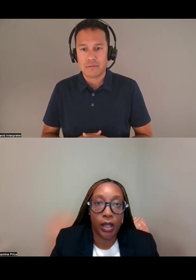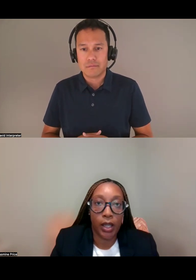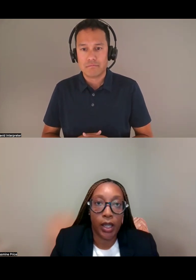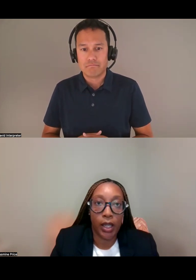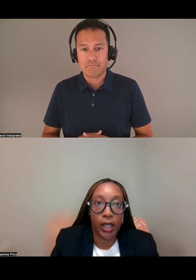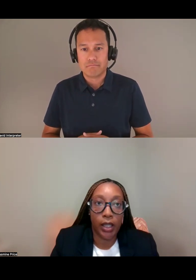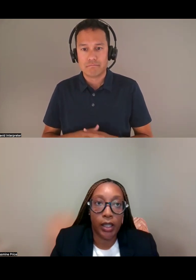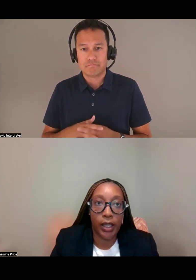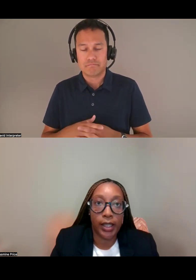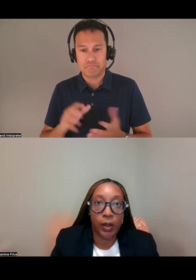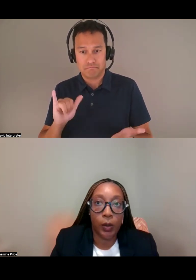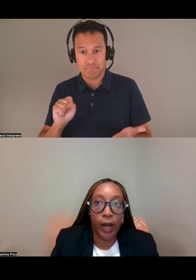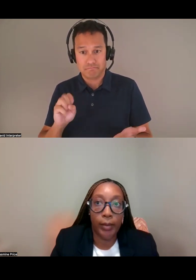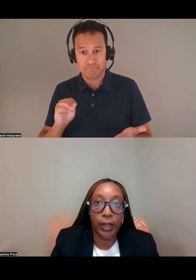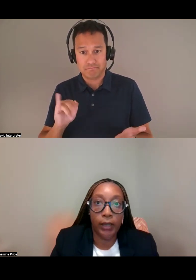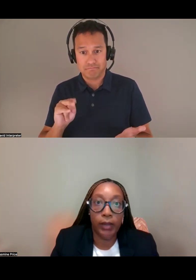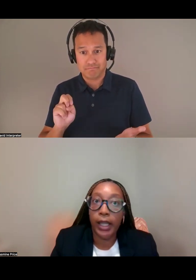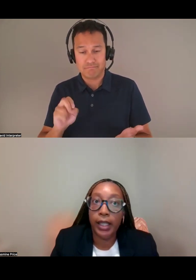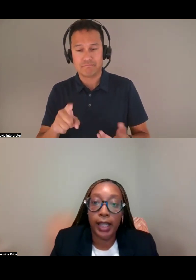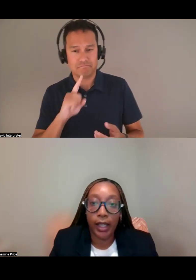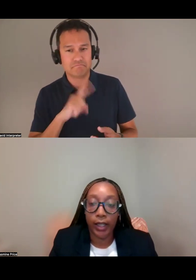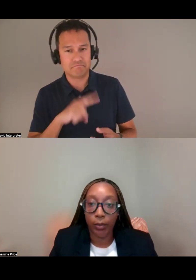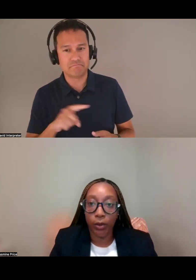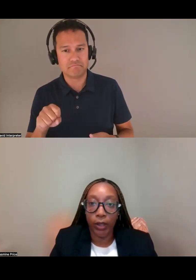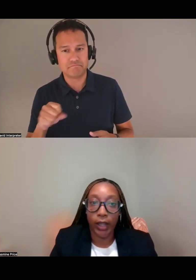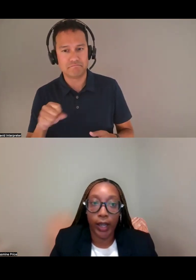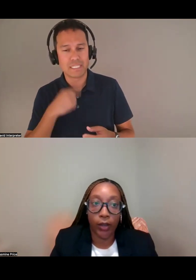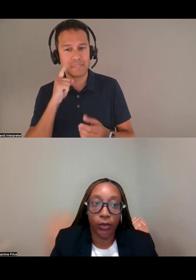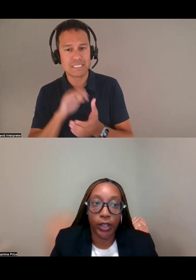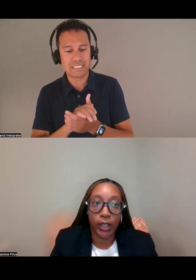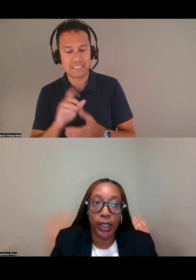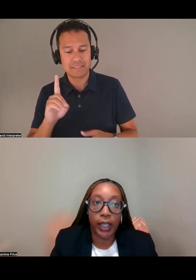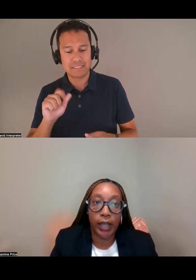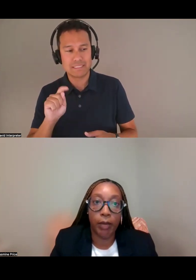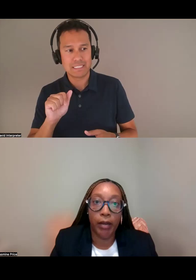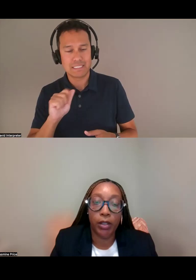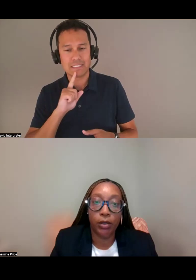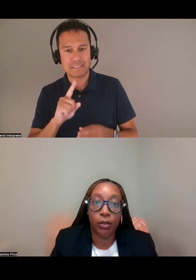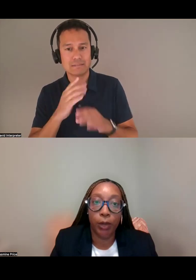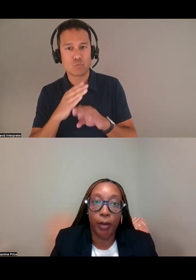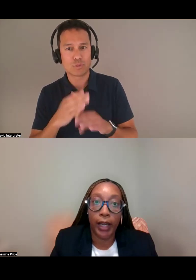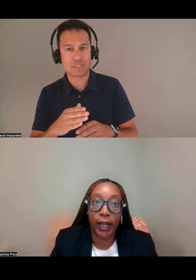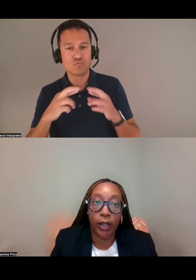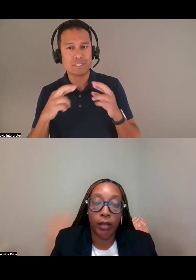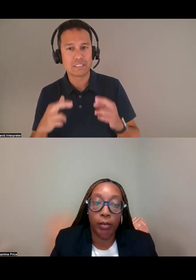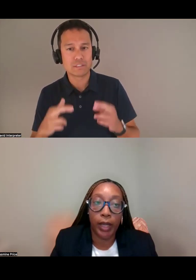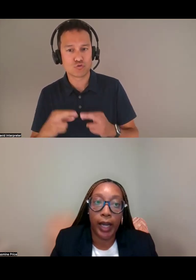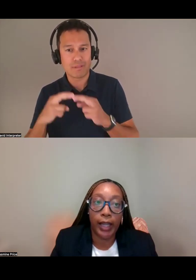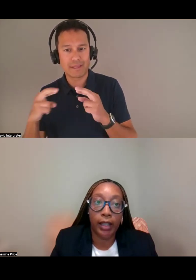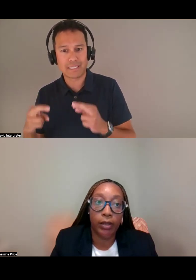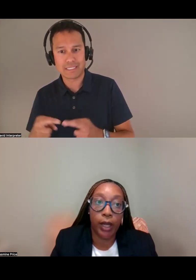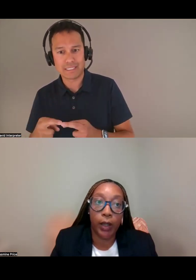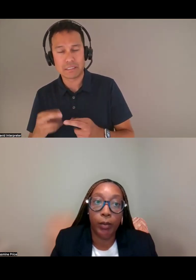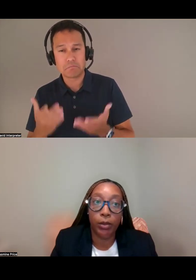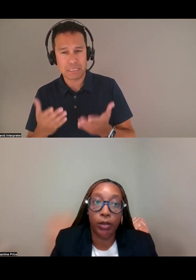Yasmin. Yes. So I believe that the data is broken down regionally. It might be too small by county, but I